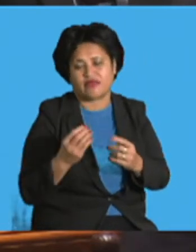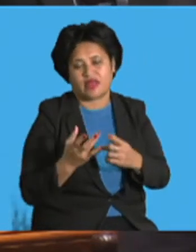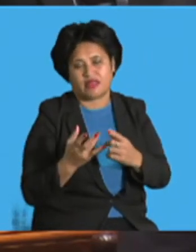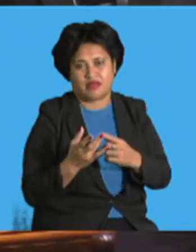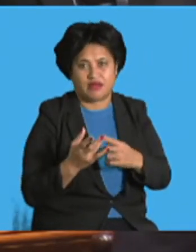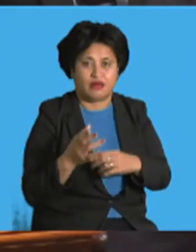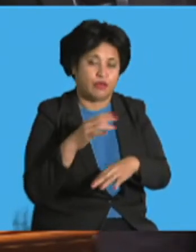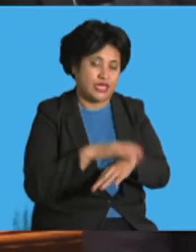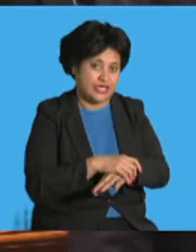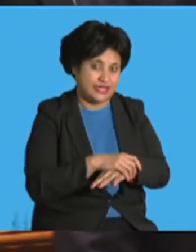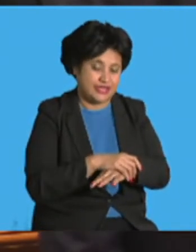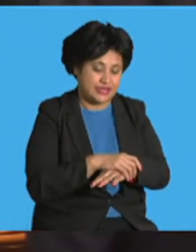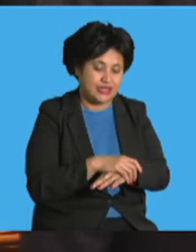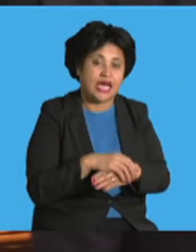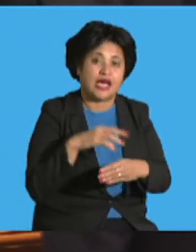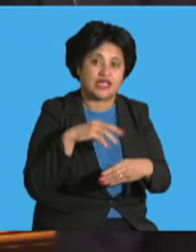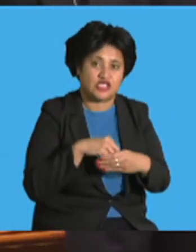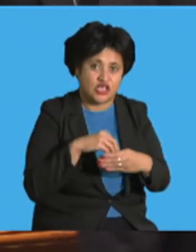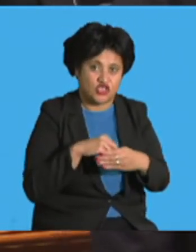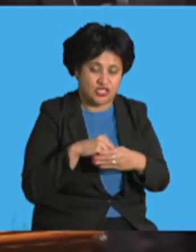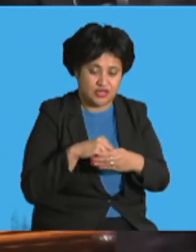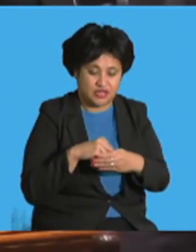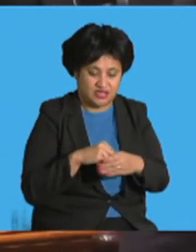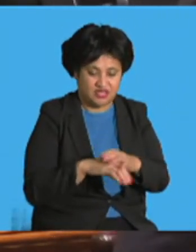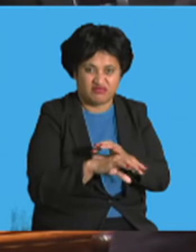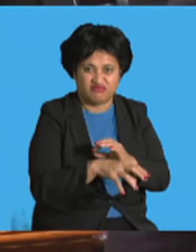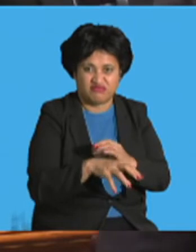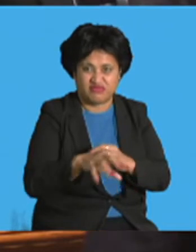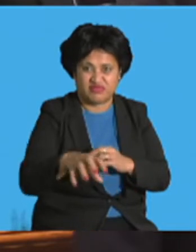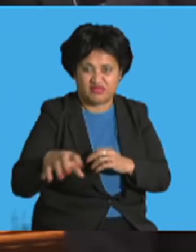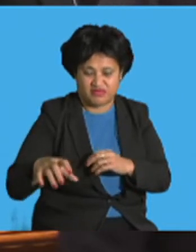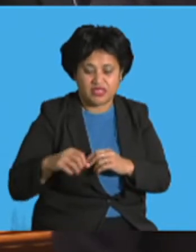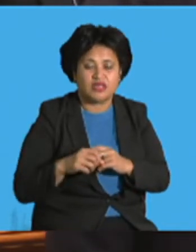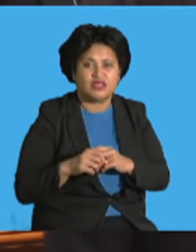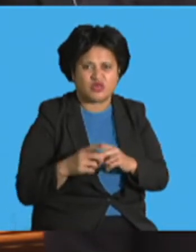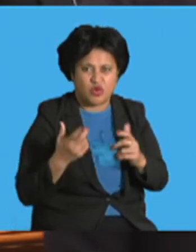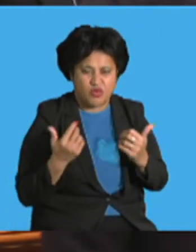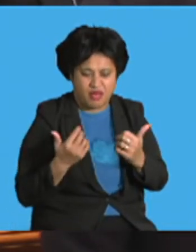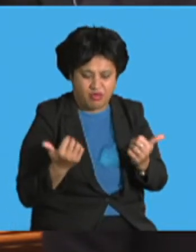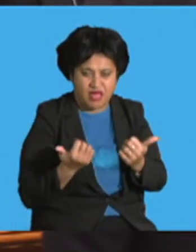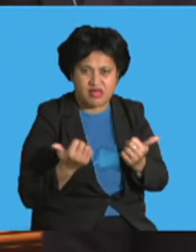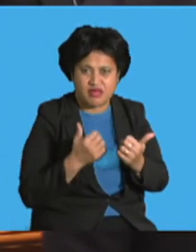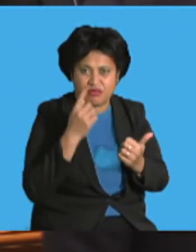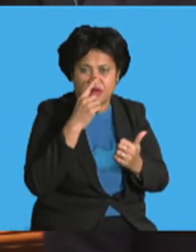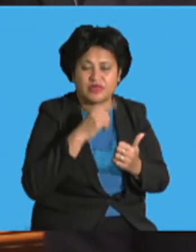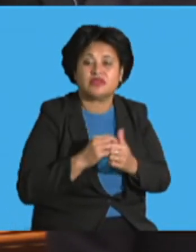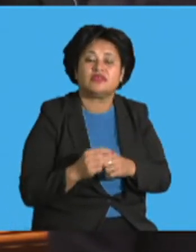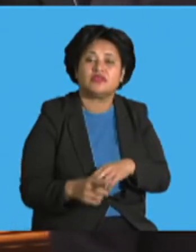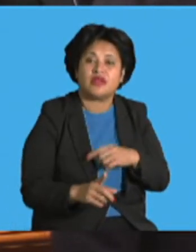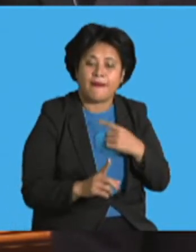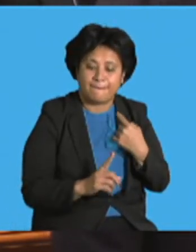officers in these key areas. So we are also mobilizing the police